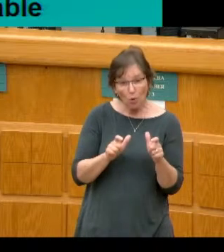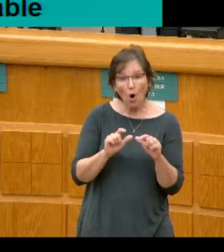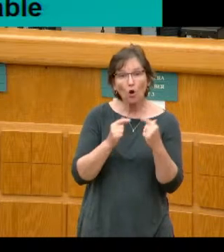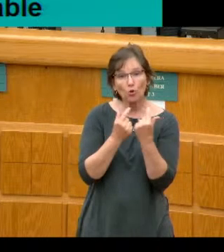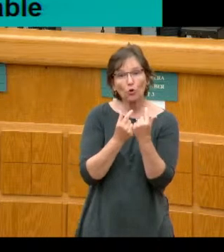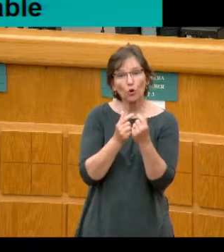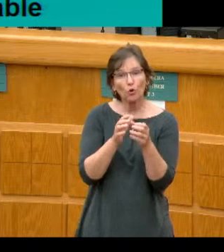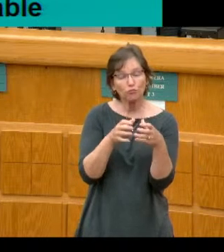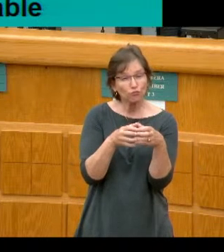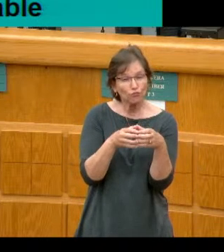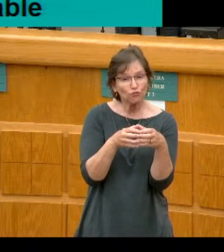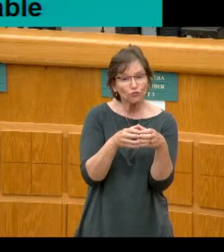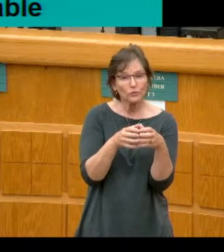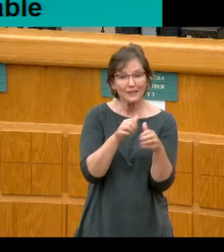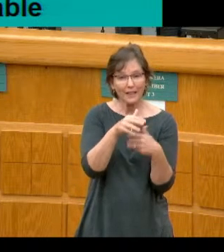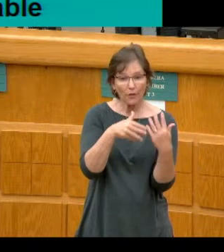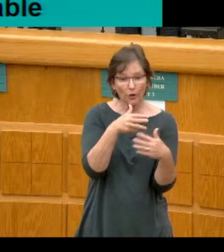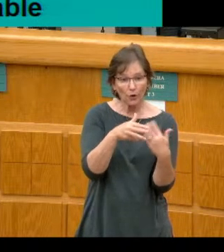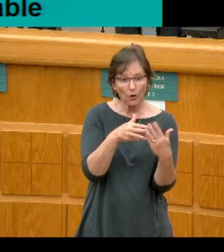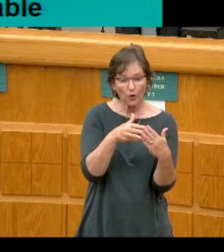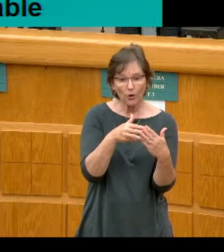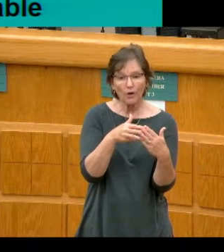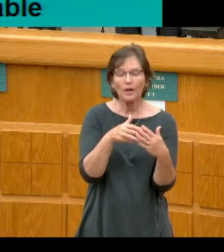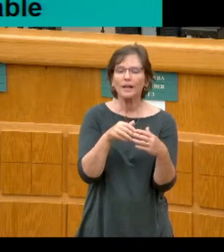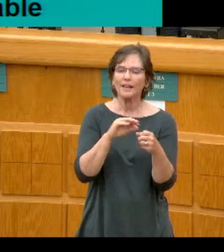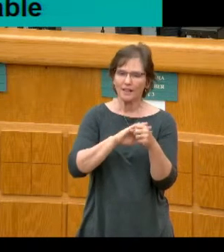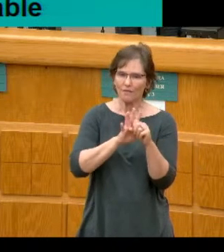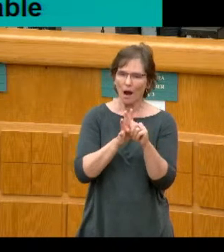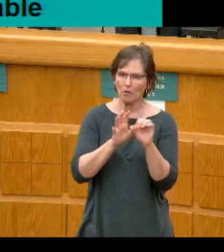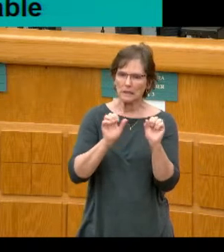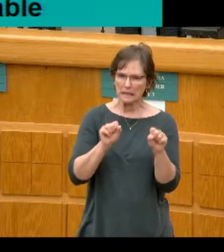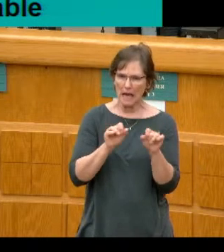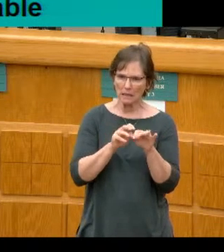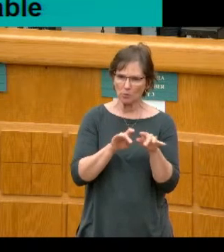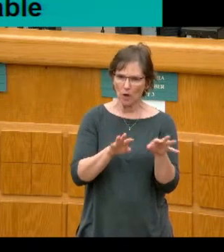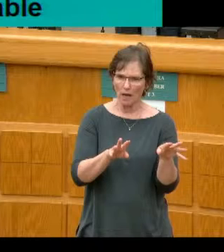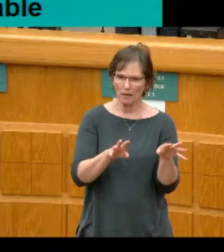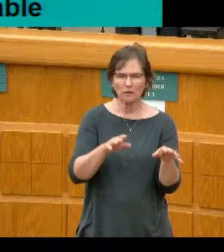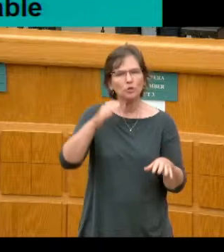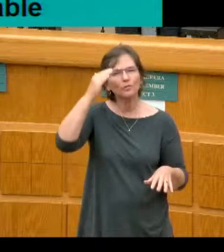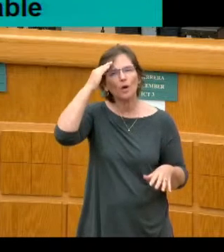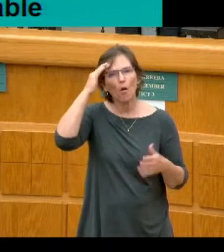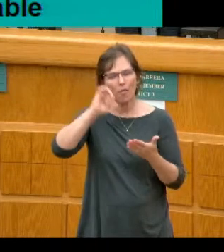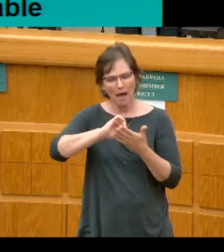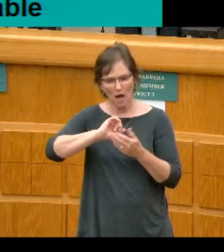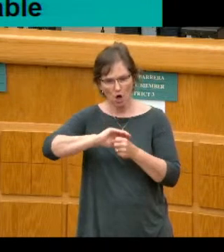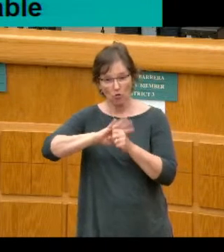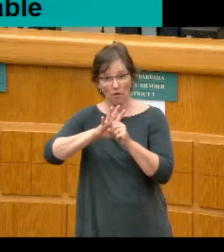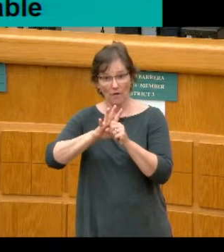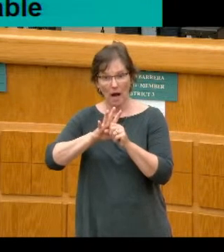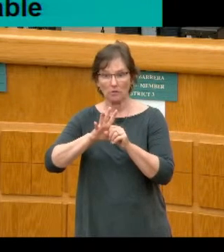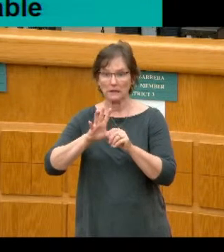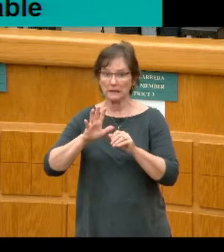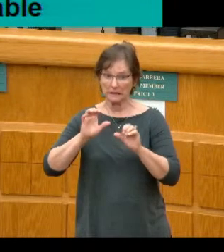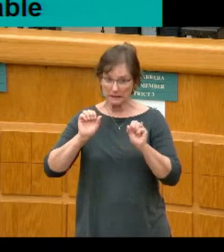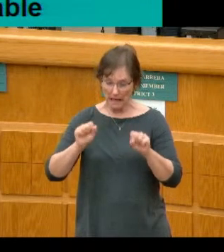person contracts the virus by exposure to another person or persons with the virus.